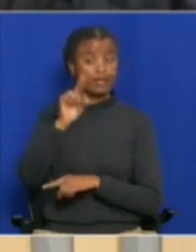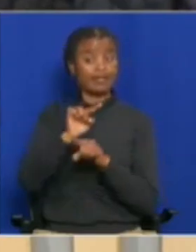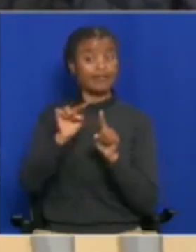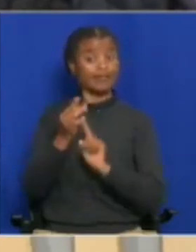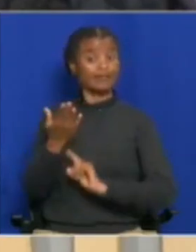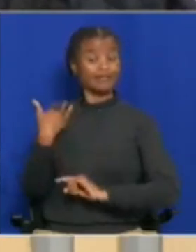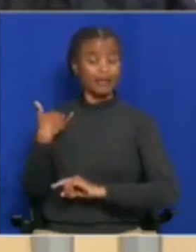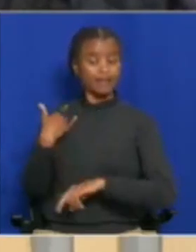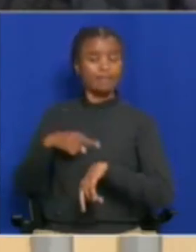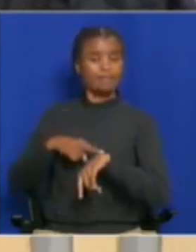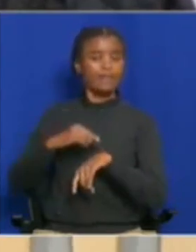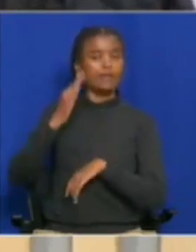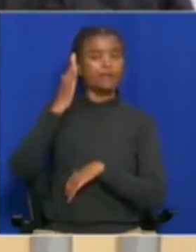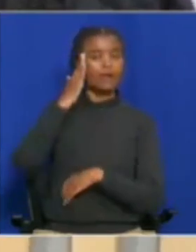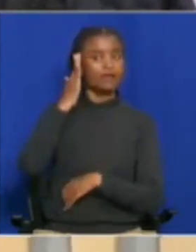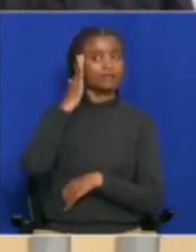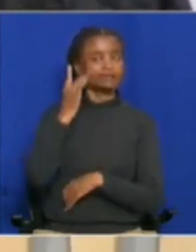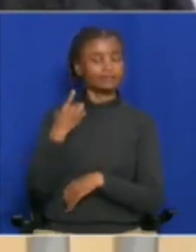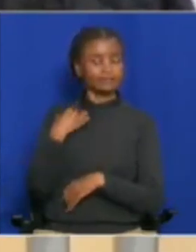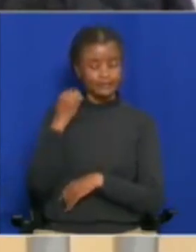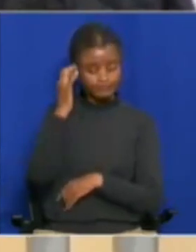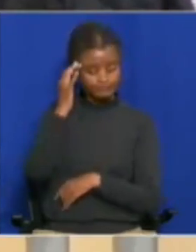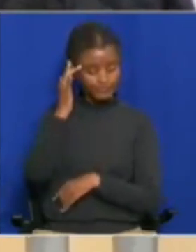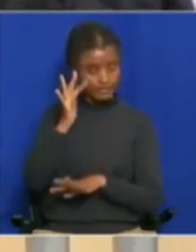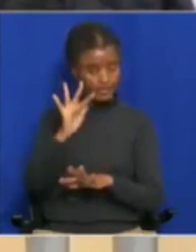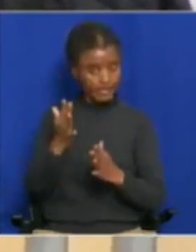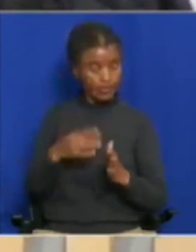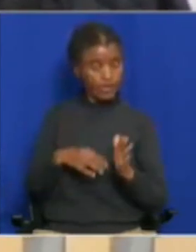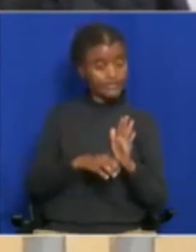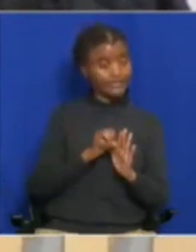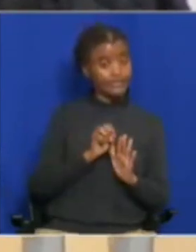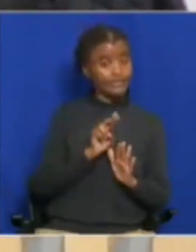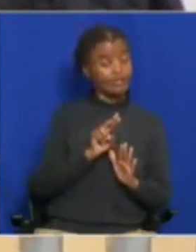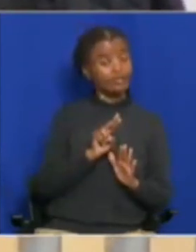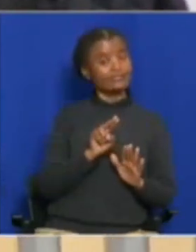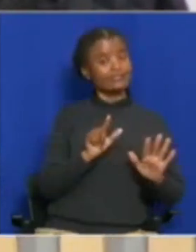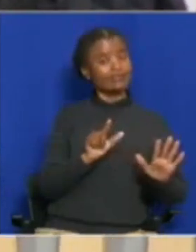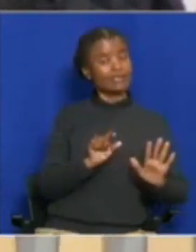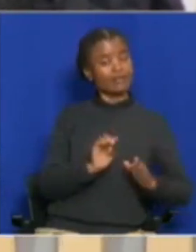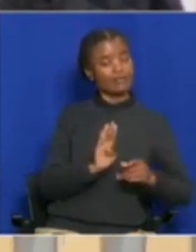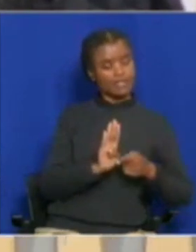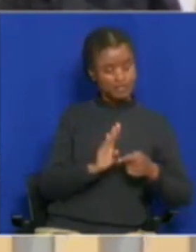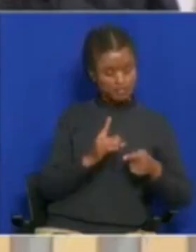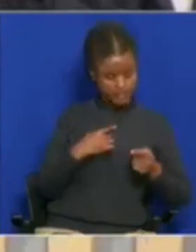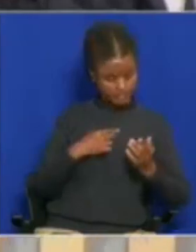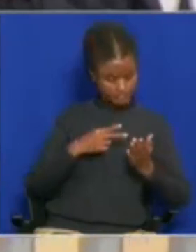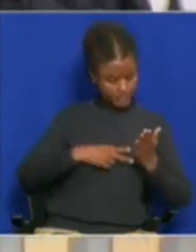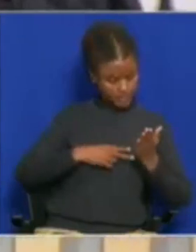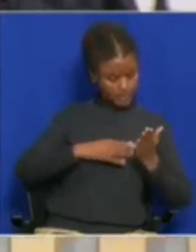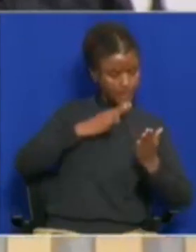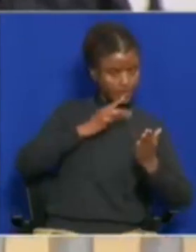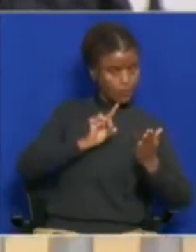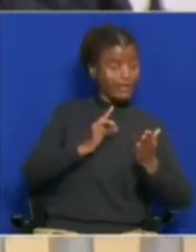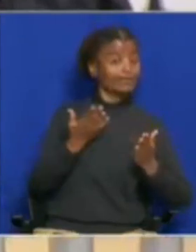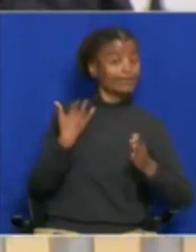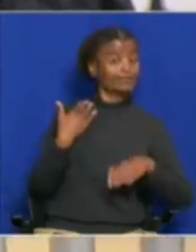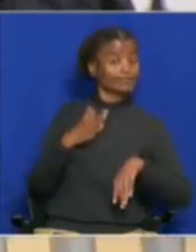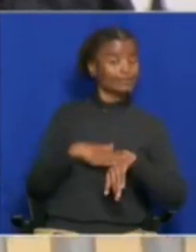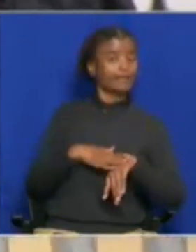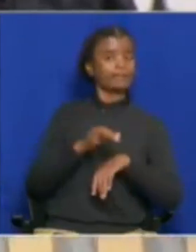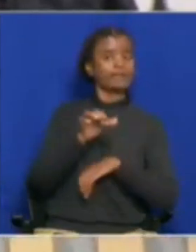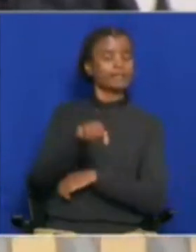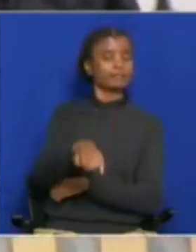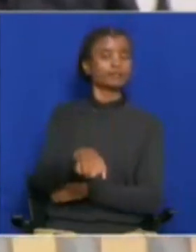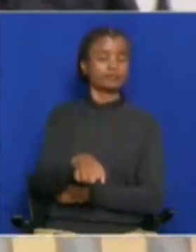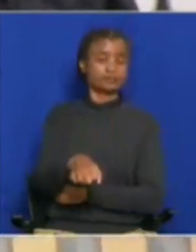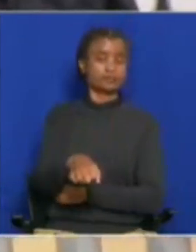I understood Section B, or what Section B to mean, at the time, yes, I agreed